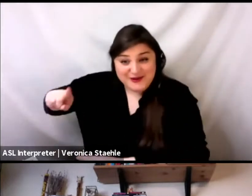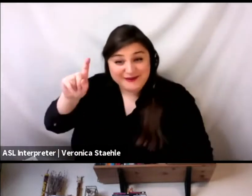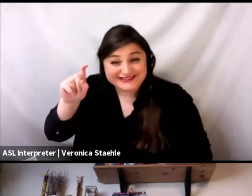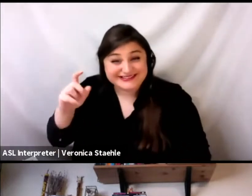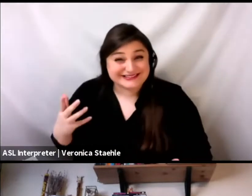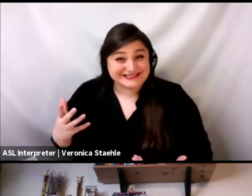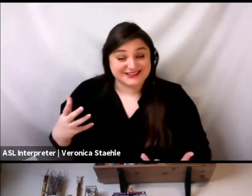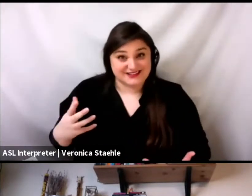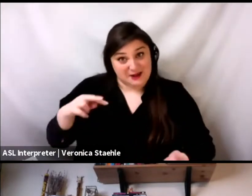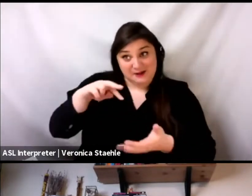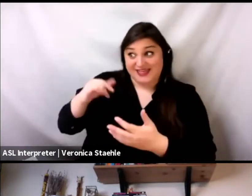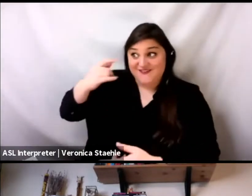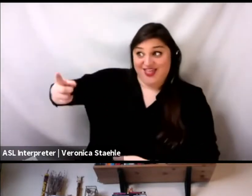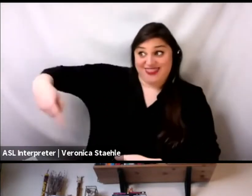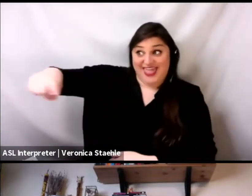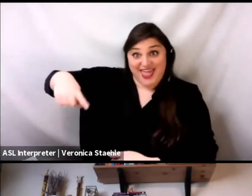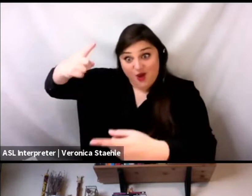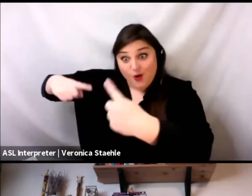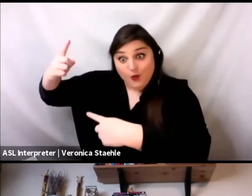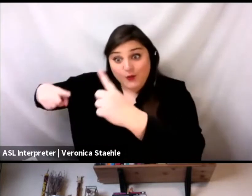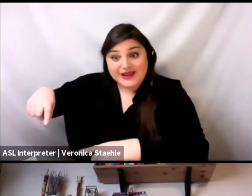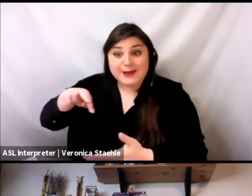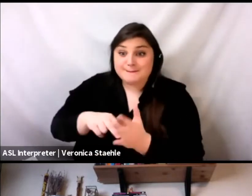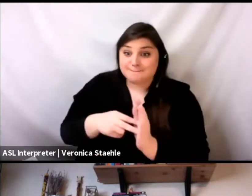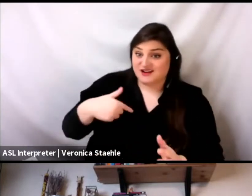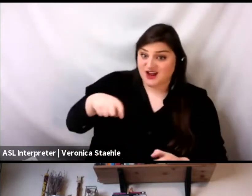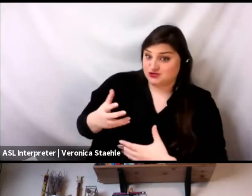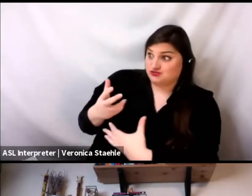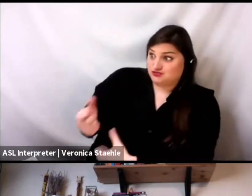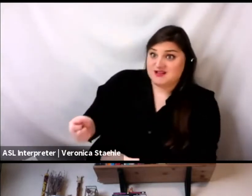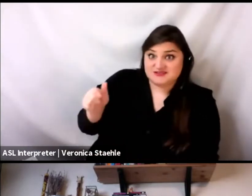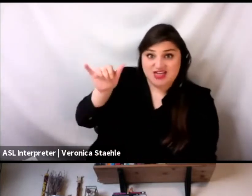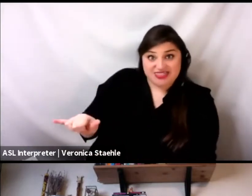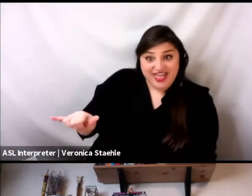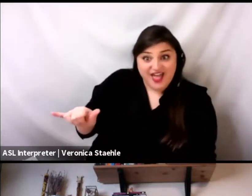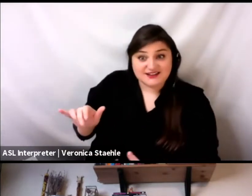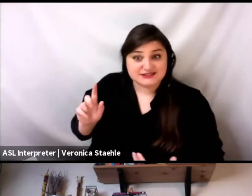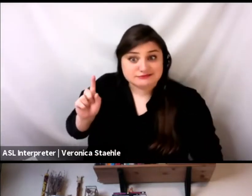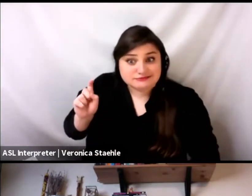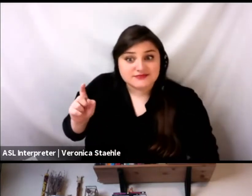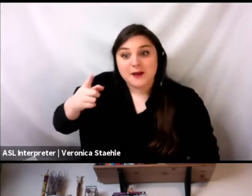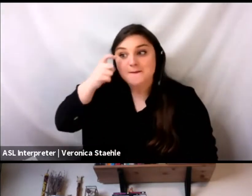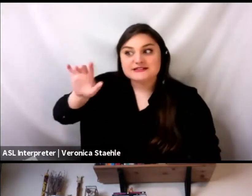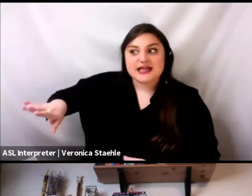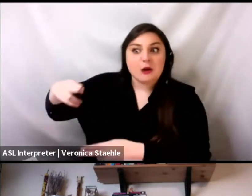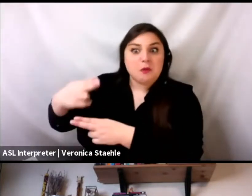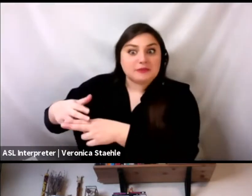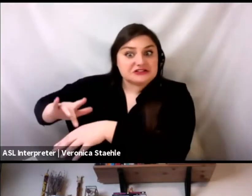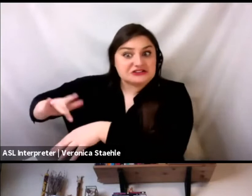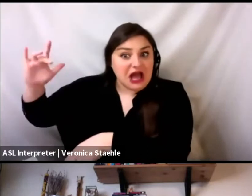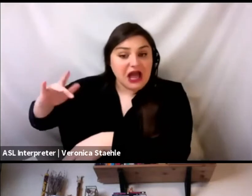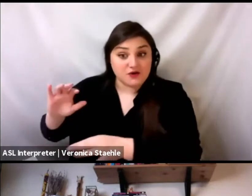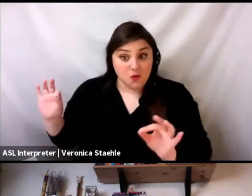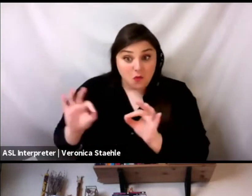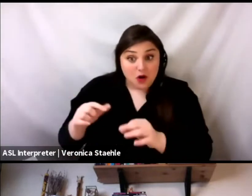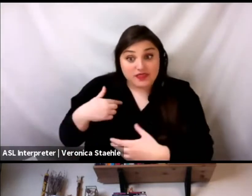for me to just trust based on like someone's track record or like what they have